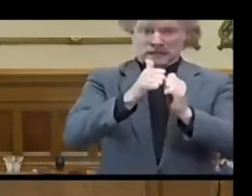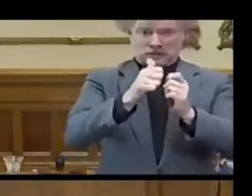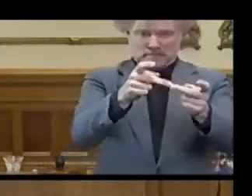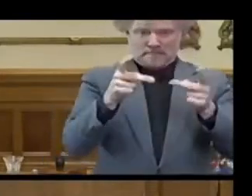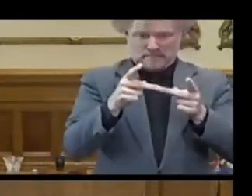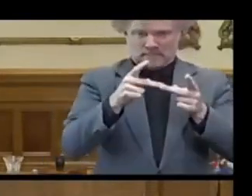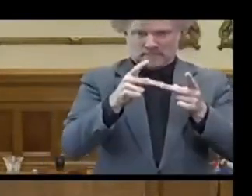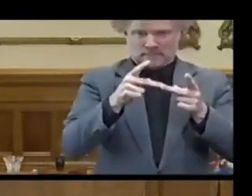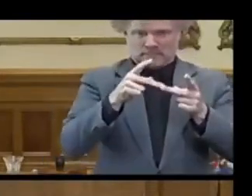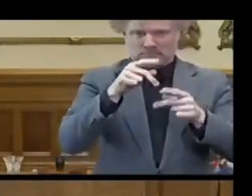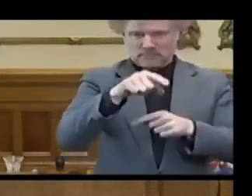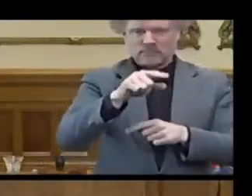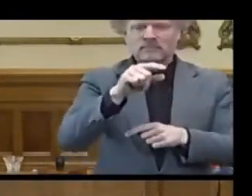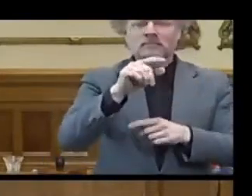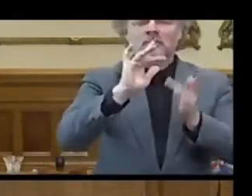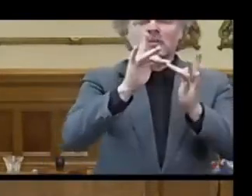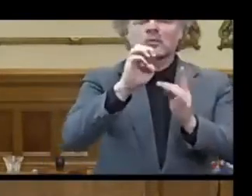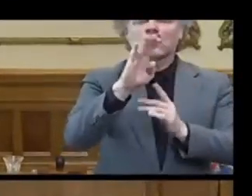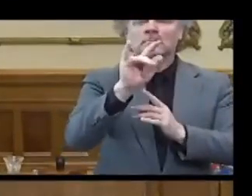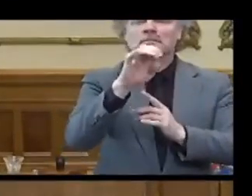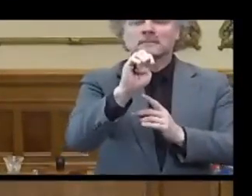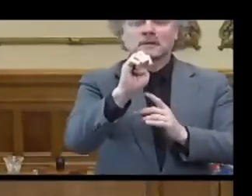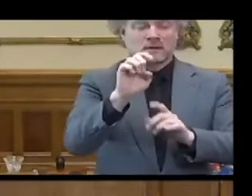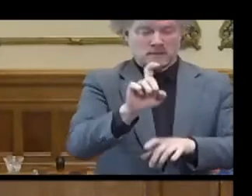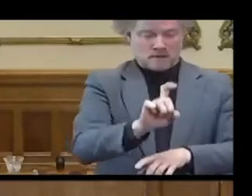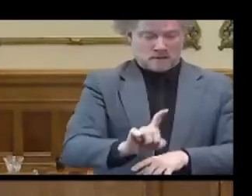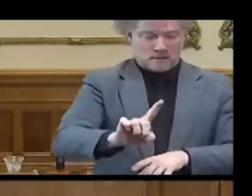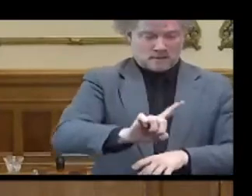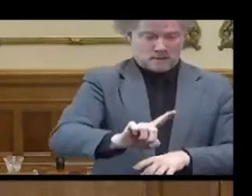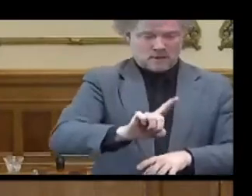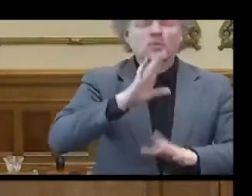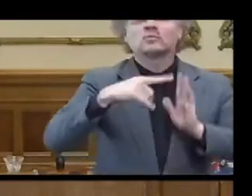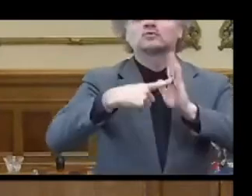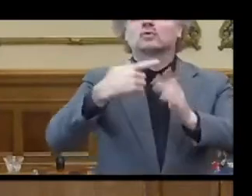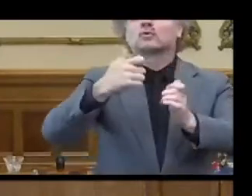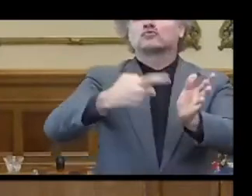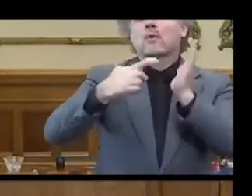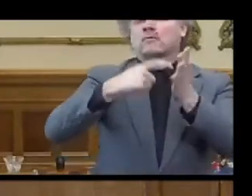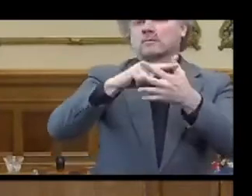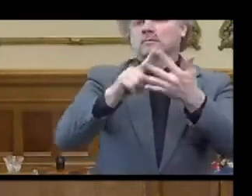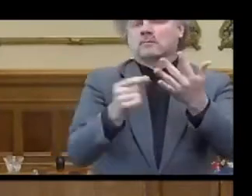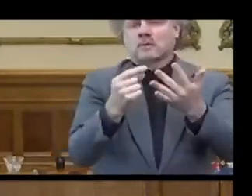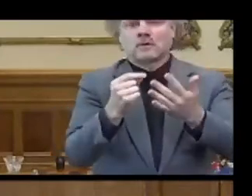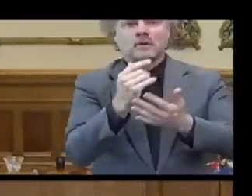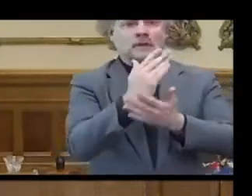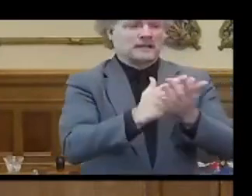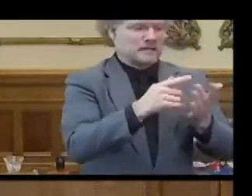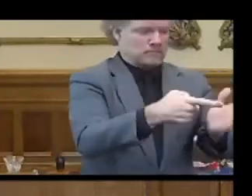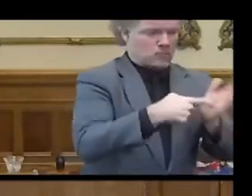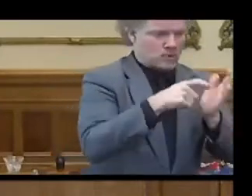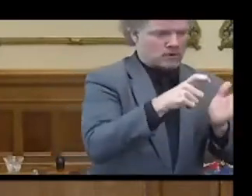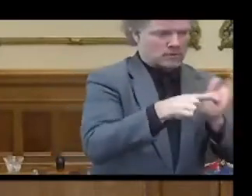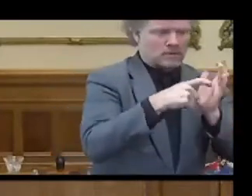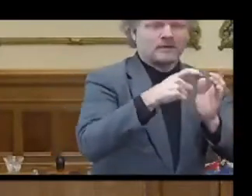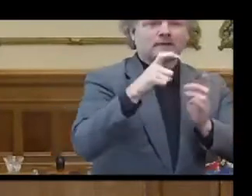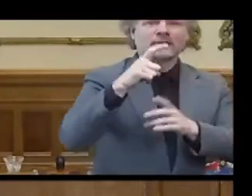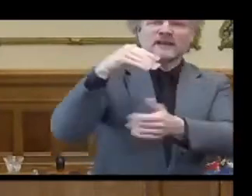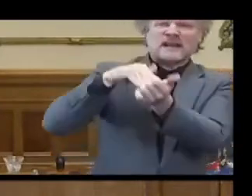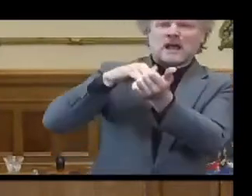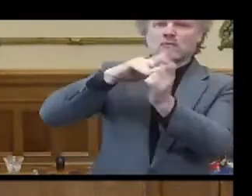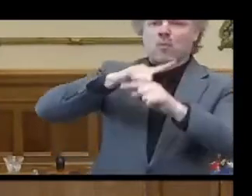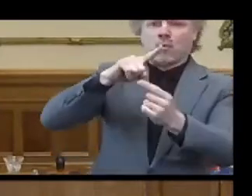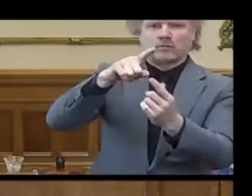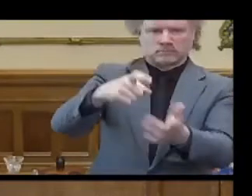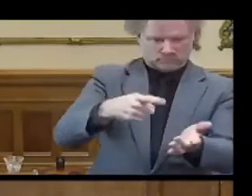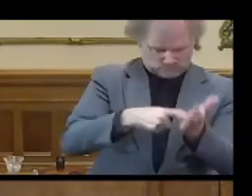our website and hover over that, it'll tell you what the requirements are. Some of those sites require an order from a physician. Some of them